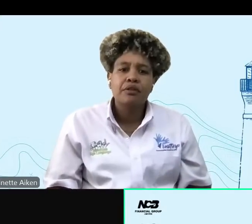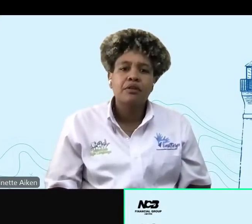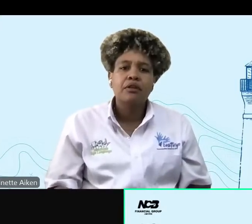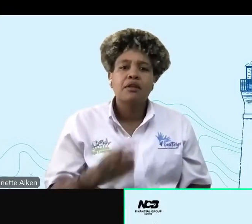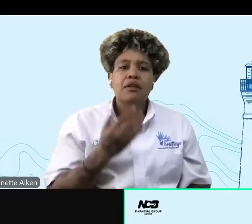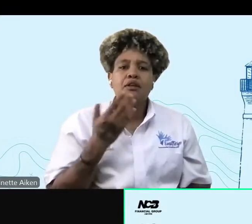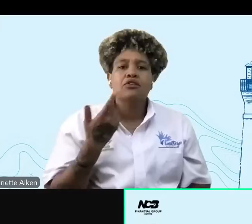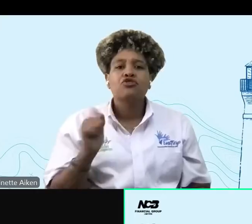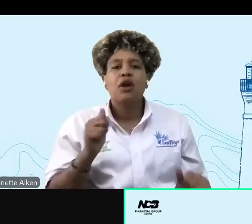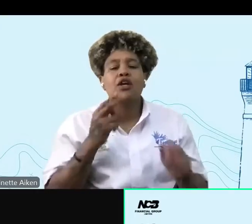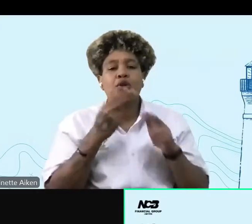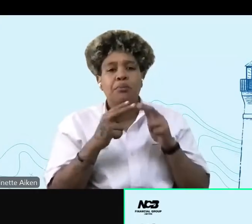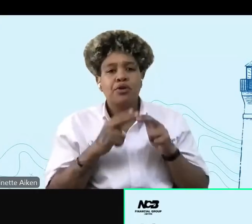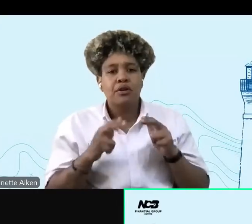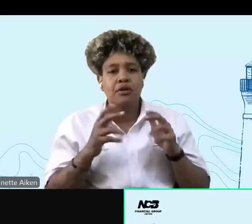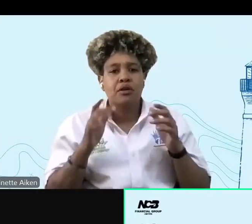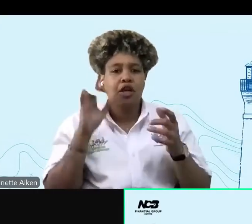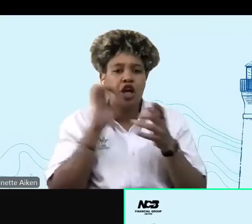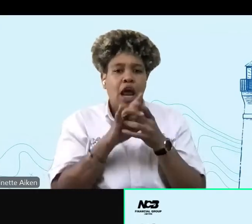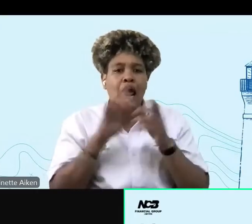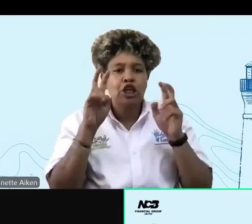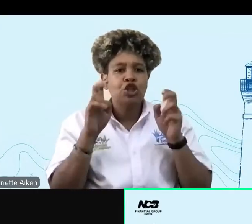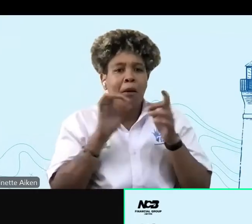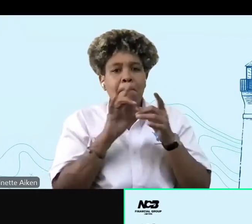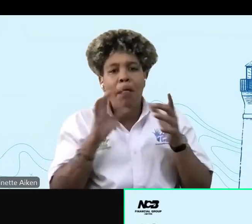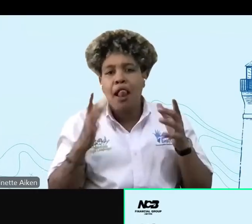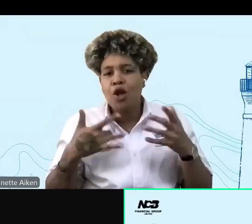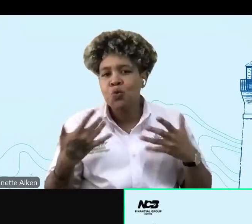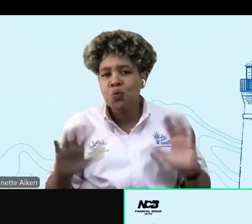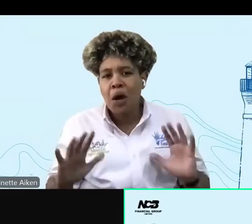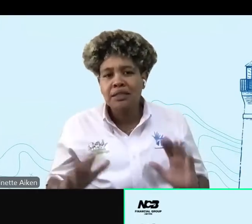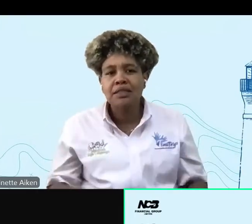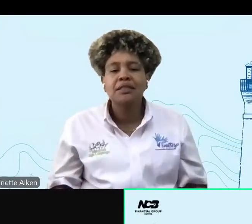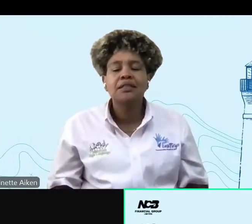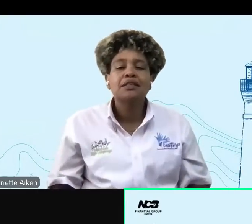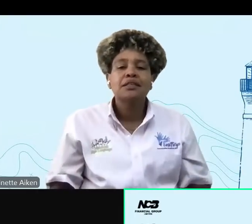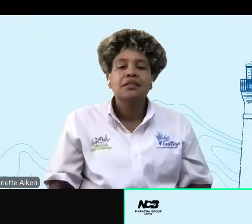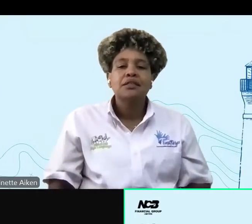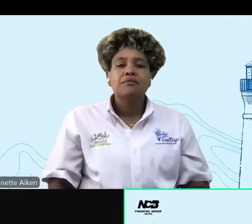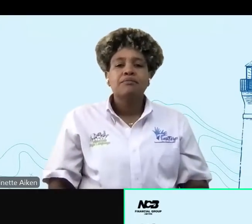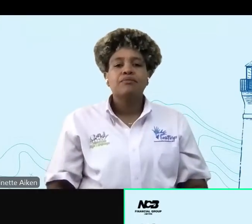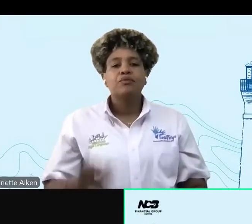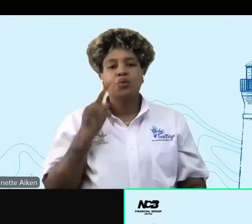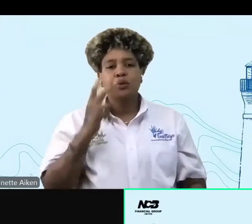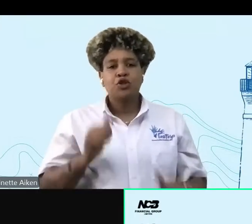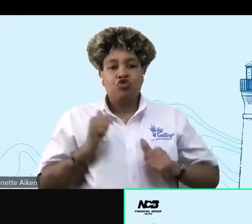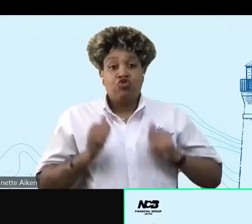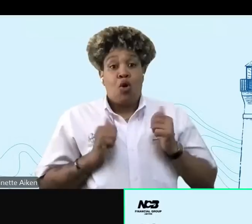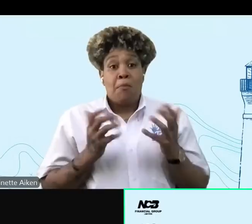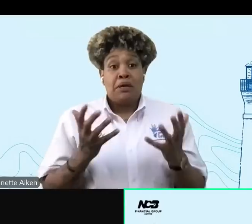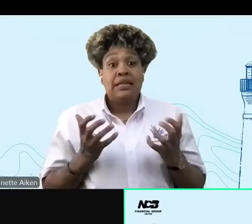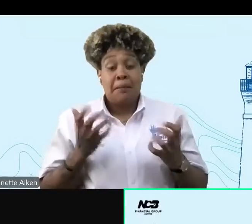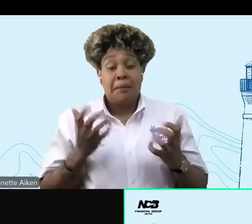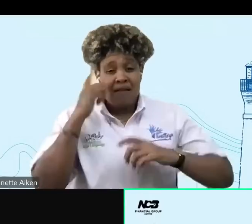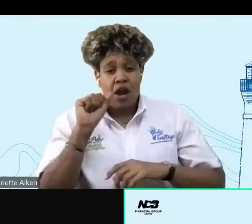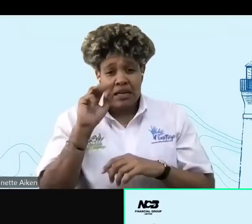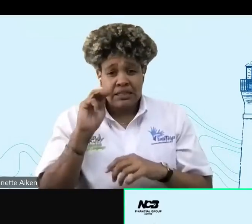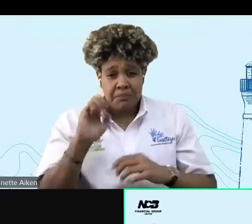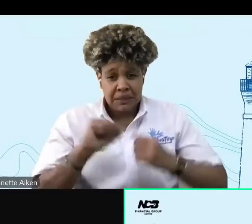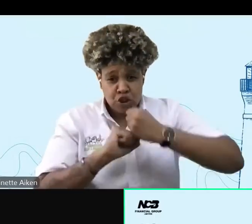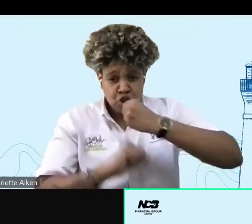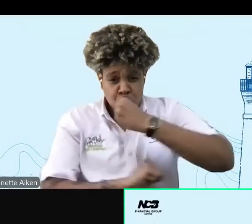there are any other connection issues. Essentially, we are seeing robust demand for SME